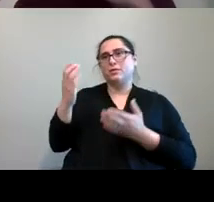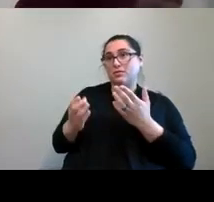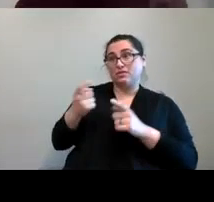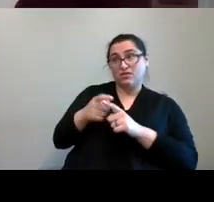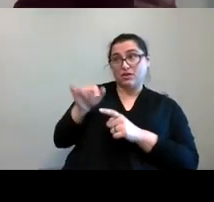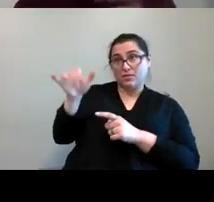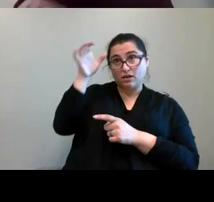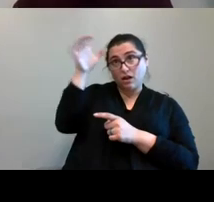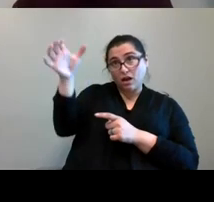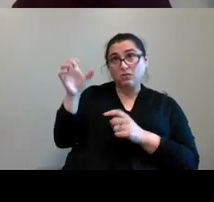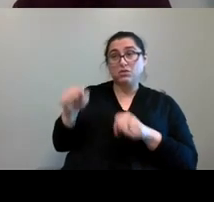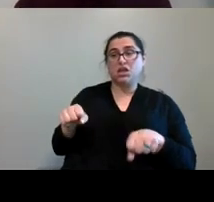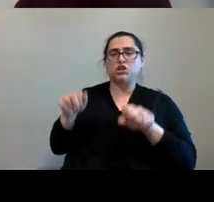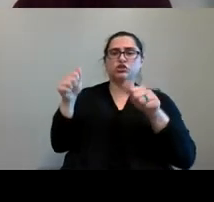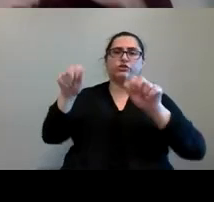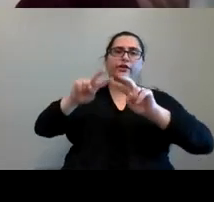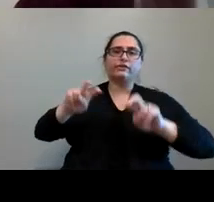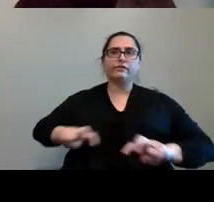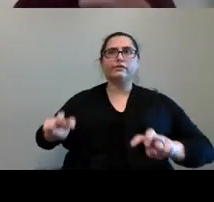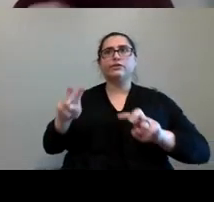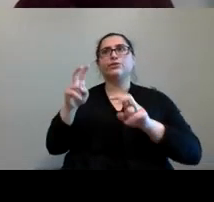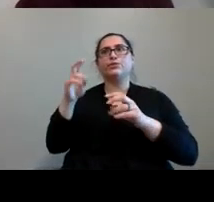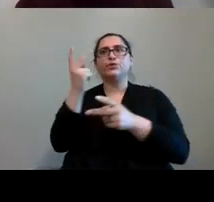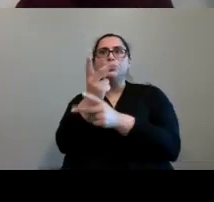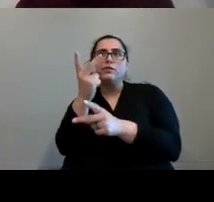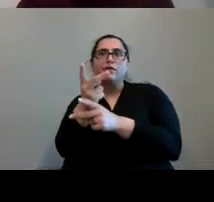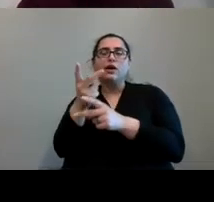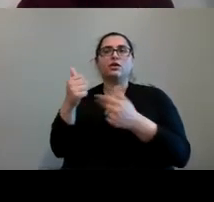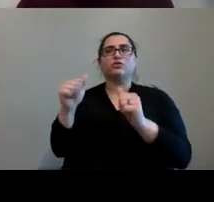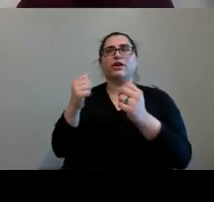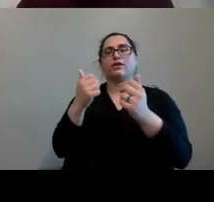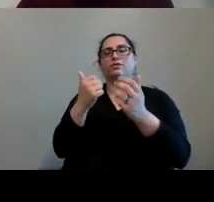you can maybe try to supervise to potentially break out of